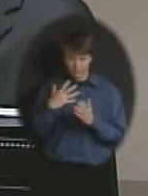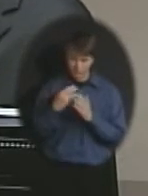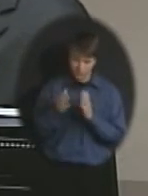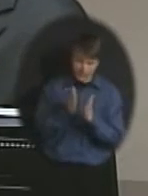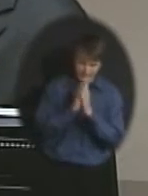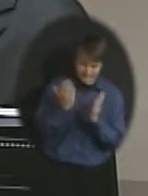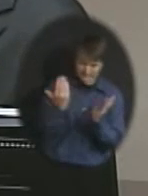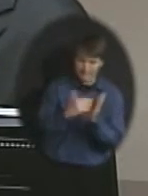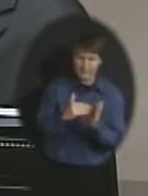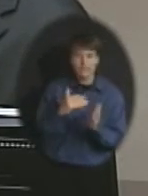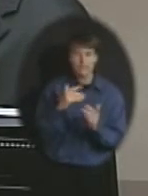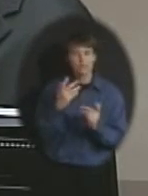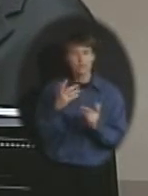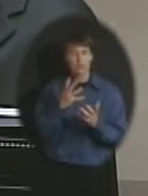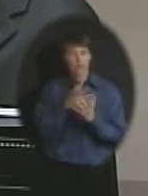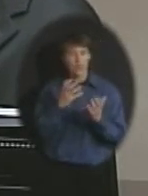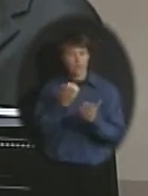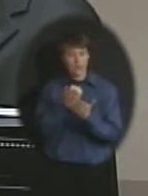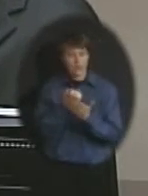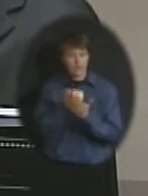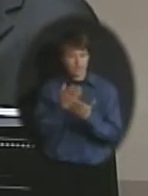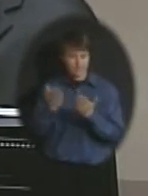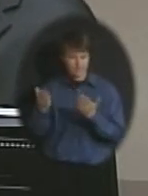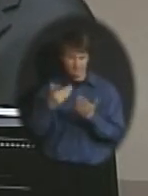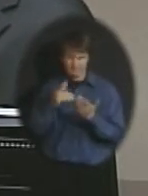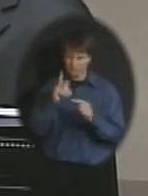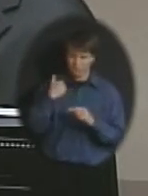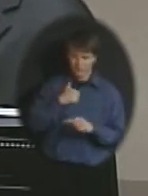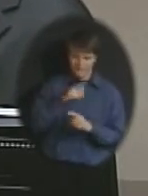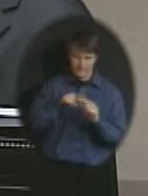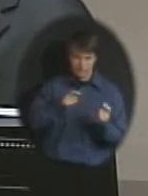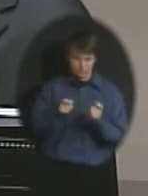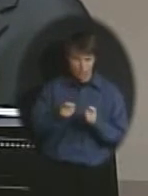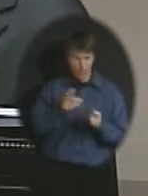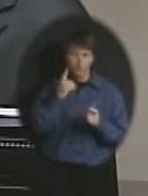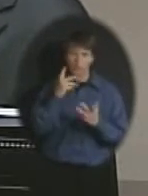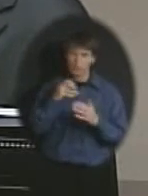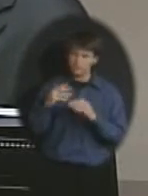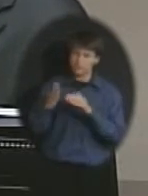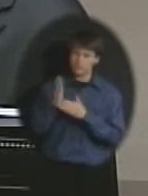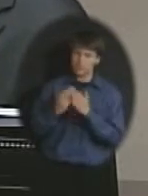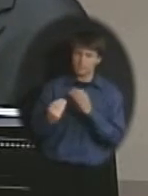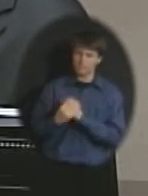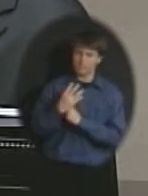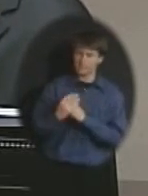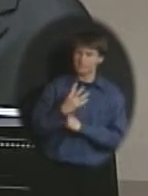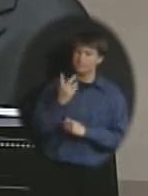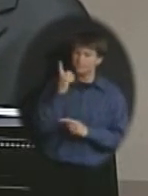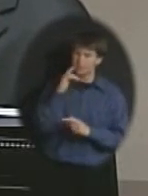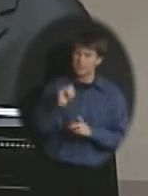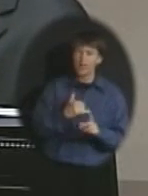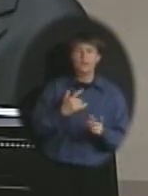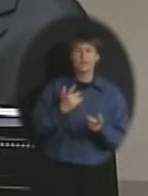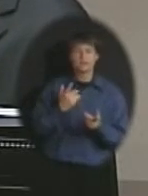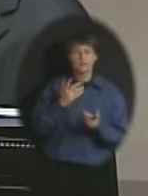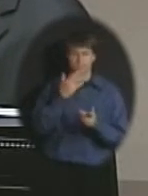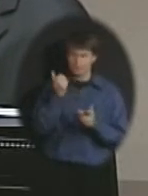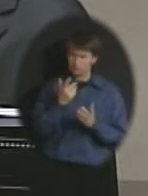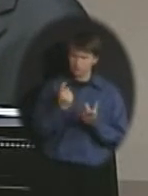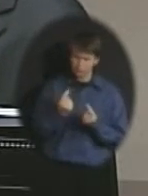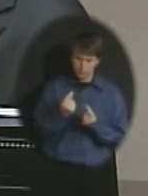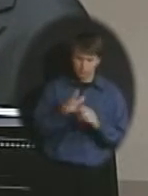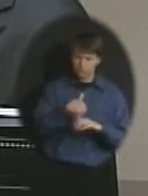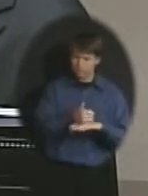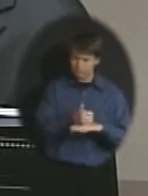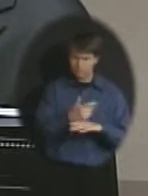are a lot of economic factors outside of our control, but would like guidance on what's the best things we should put in place to get